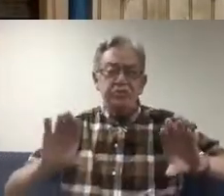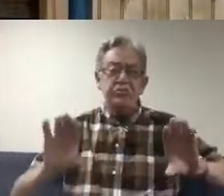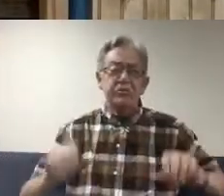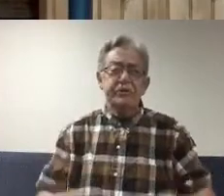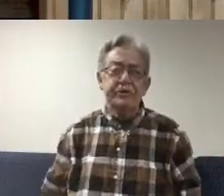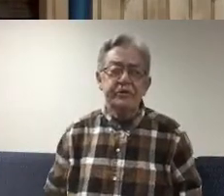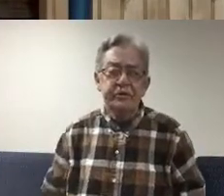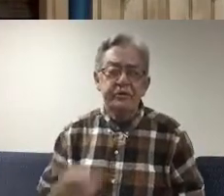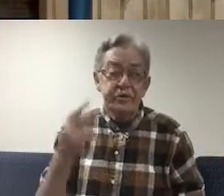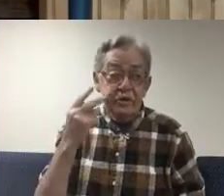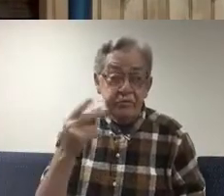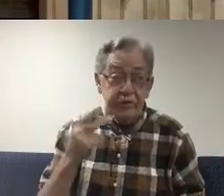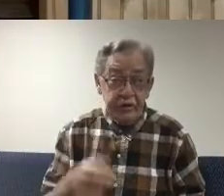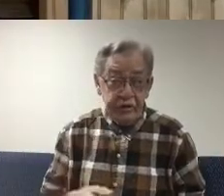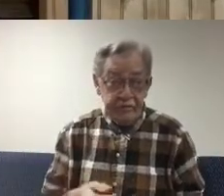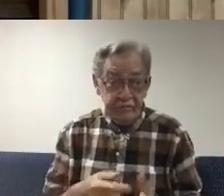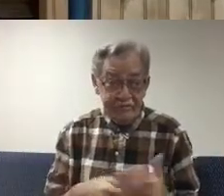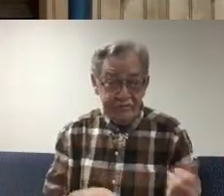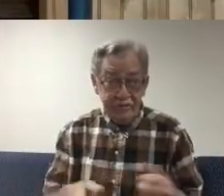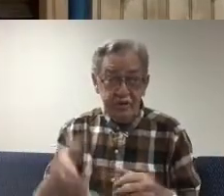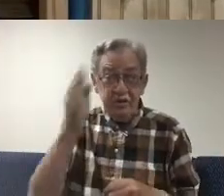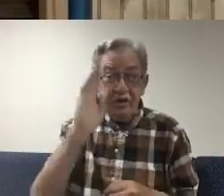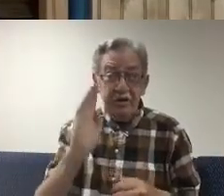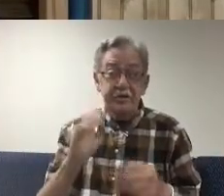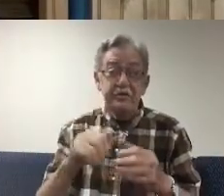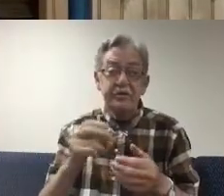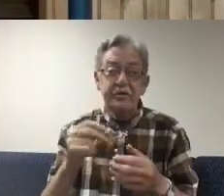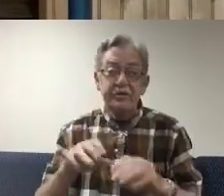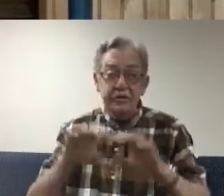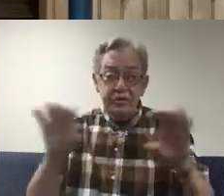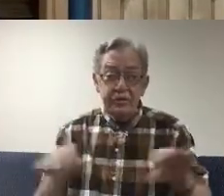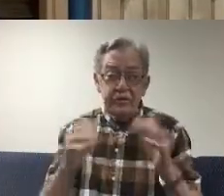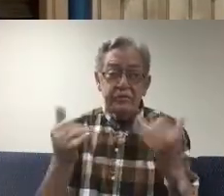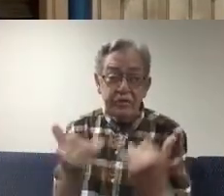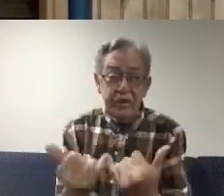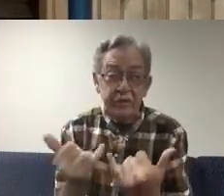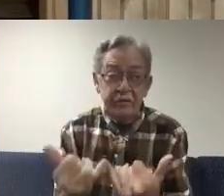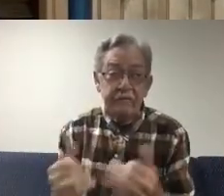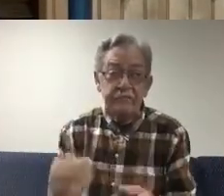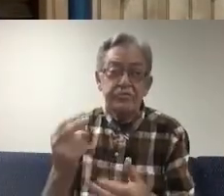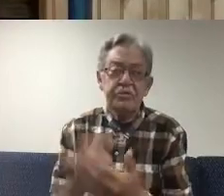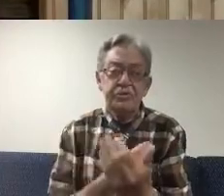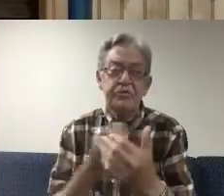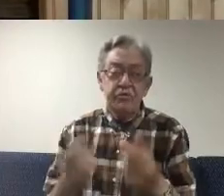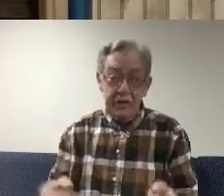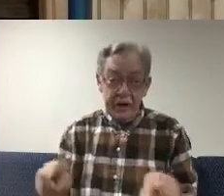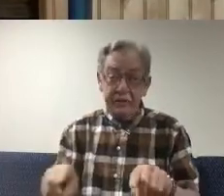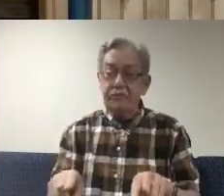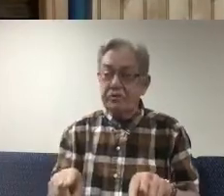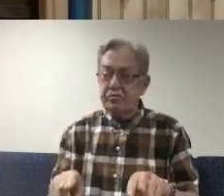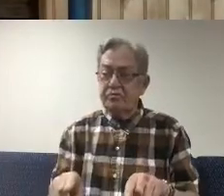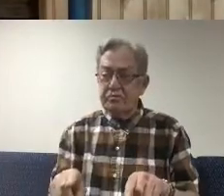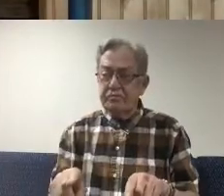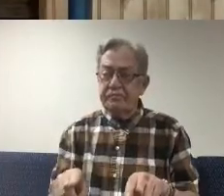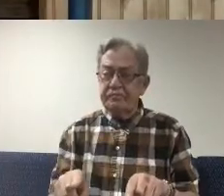potential that we have when we have the Holy Spirit of God in us, when we are saved, when we are,